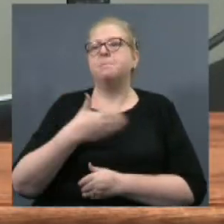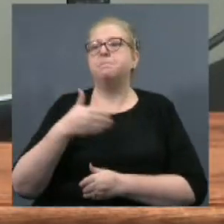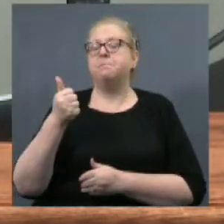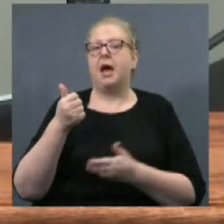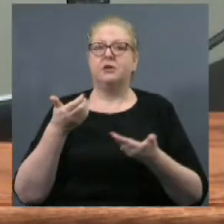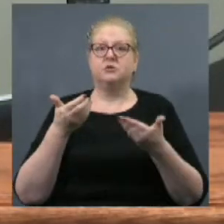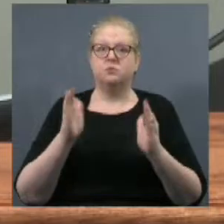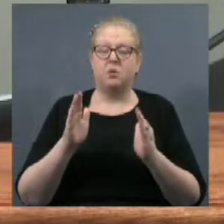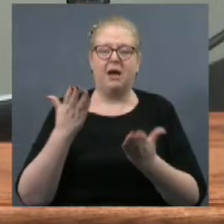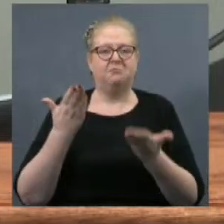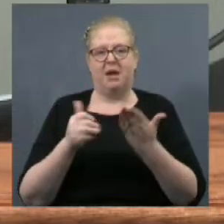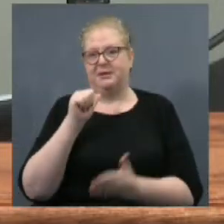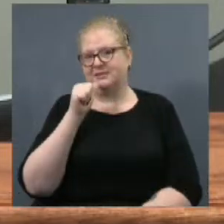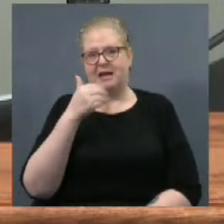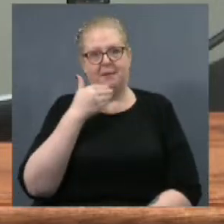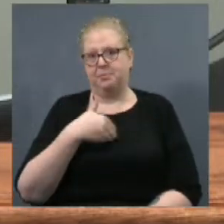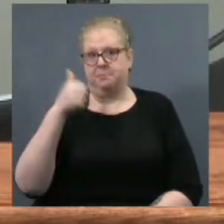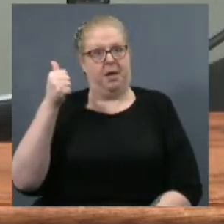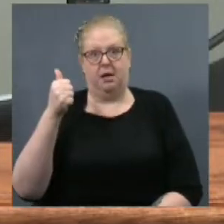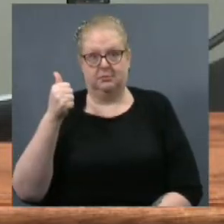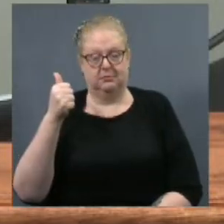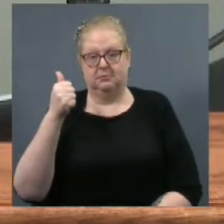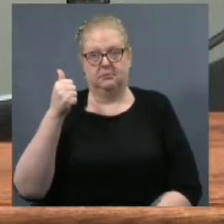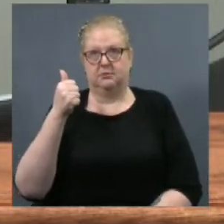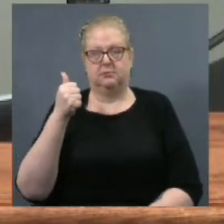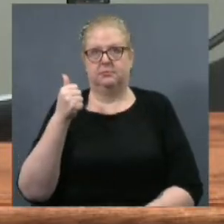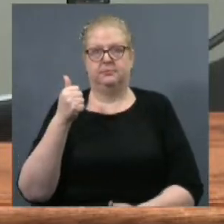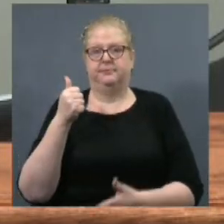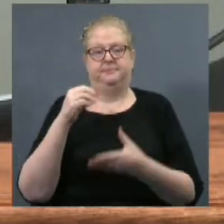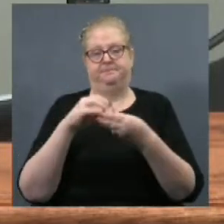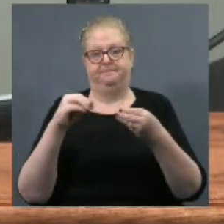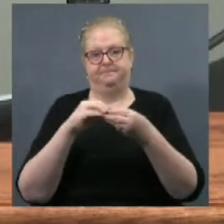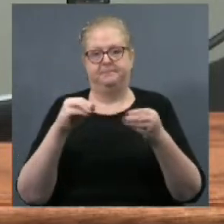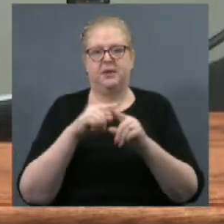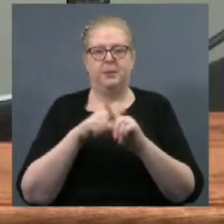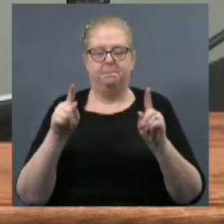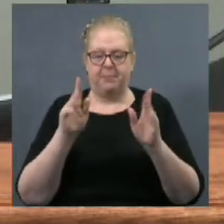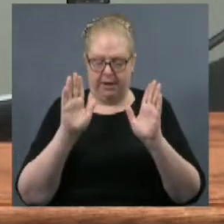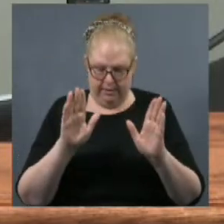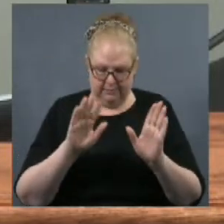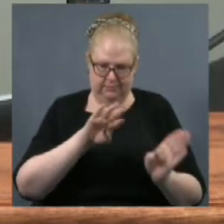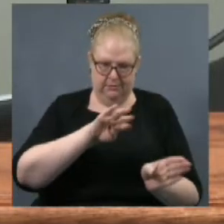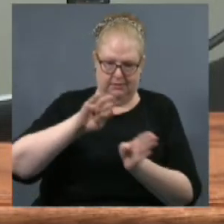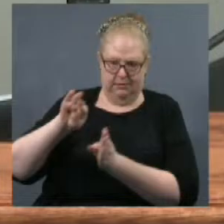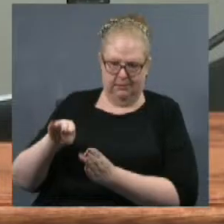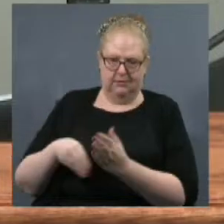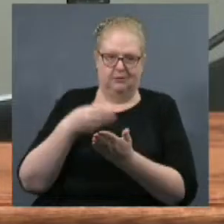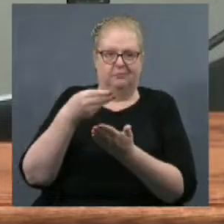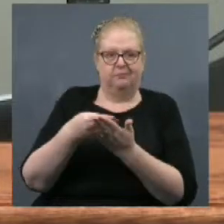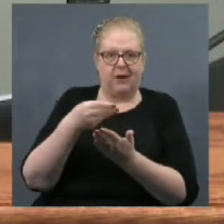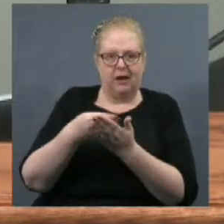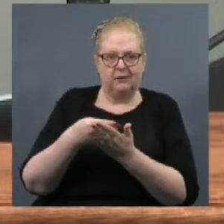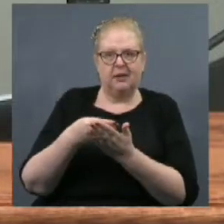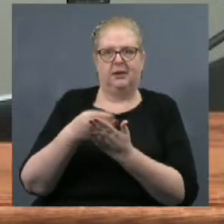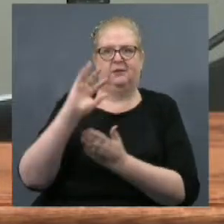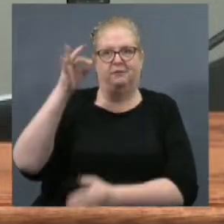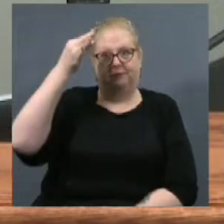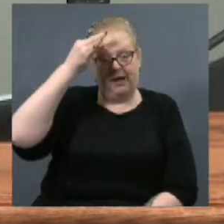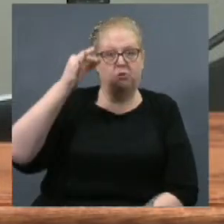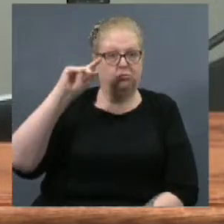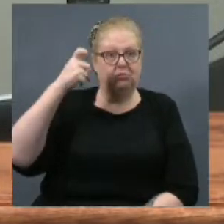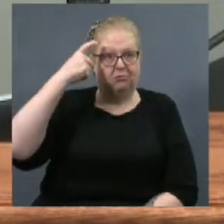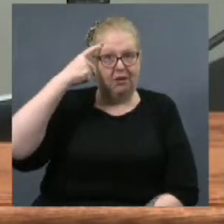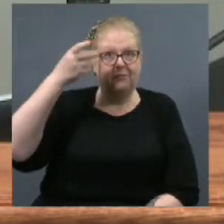is irrespective of the funding mechanism, the federal government, these